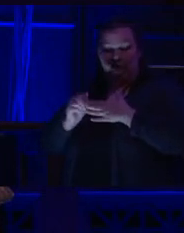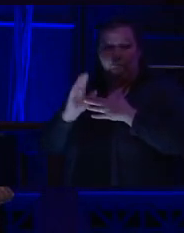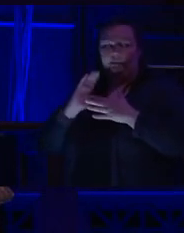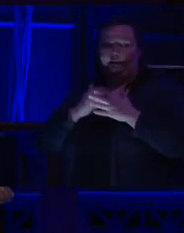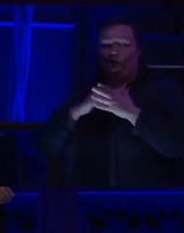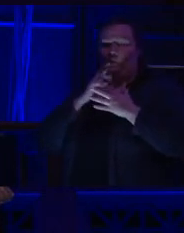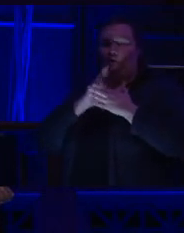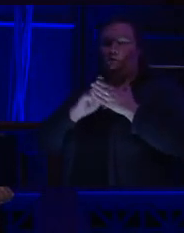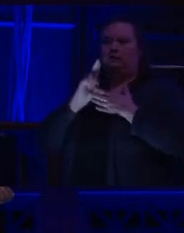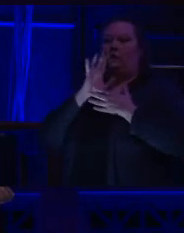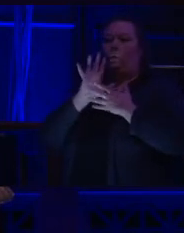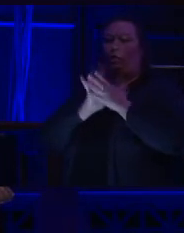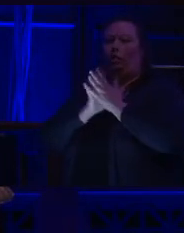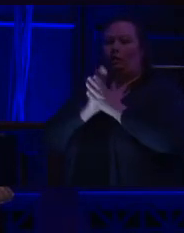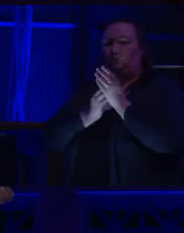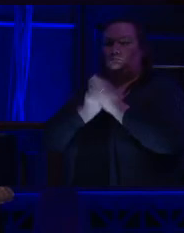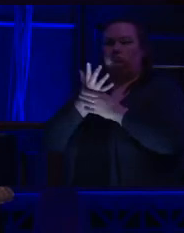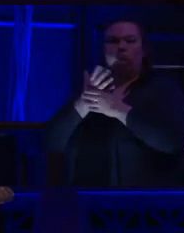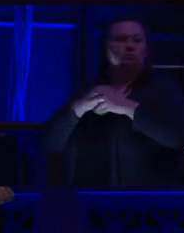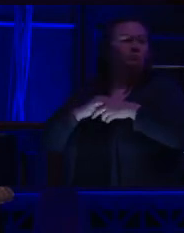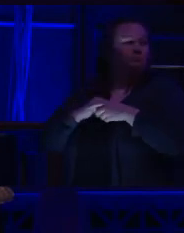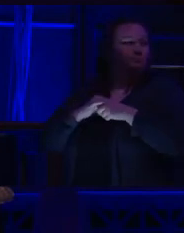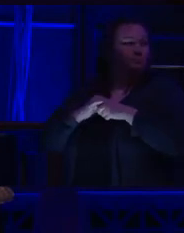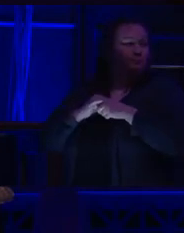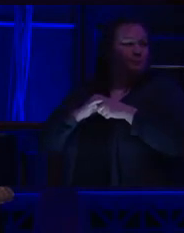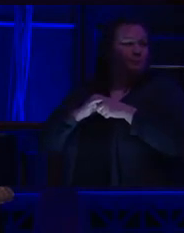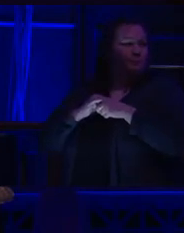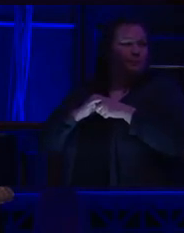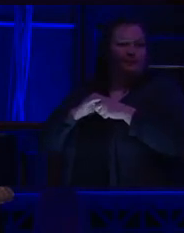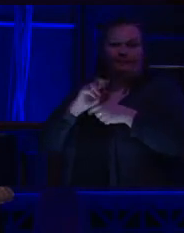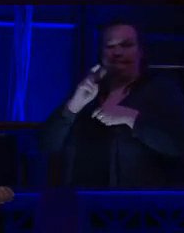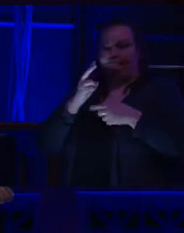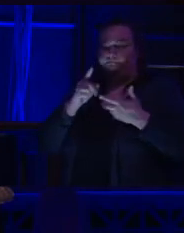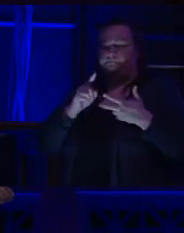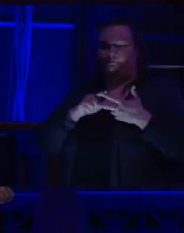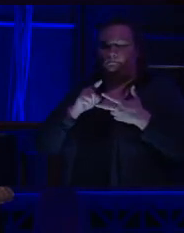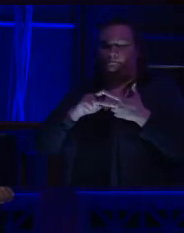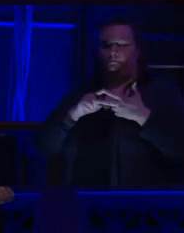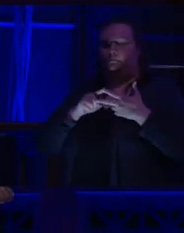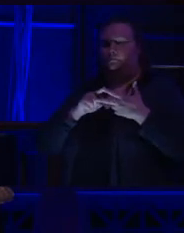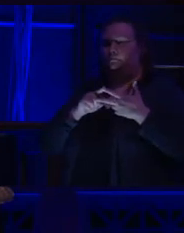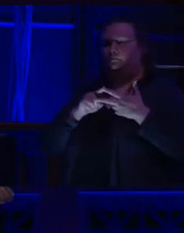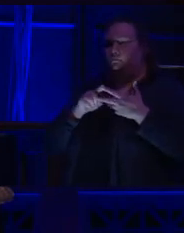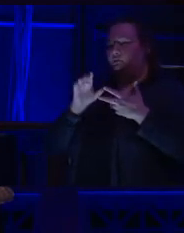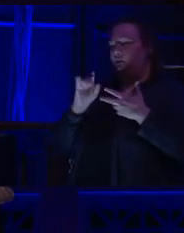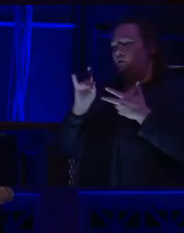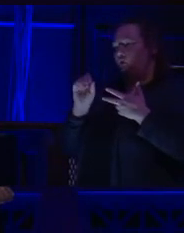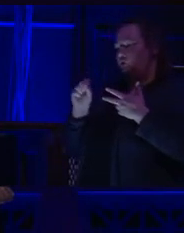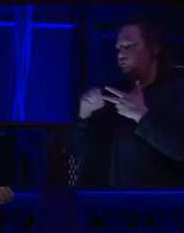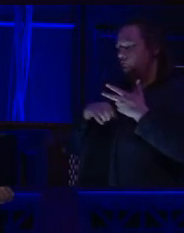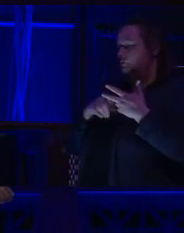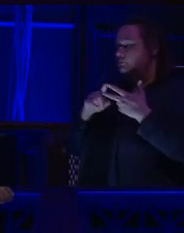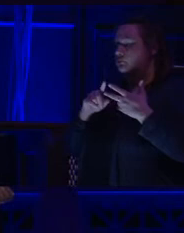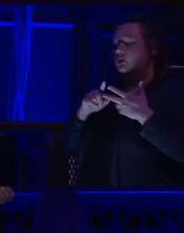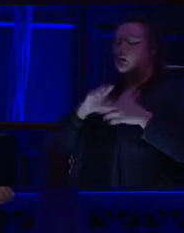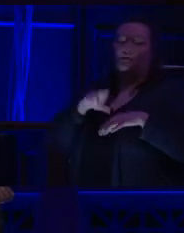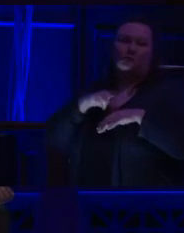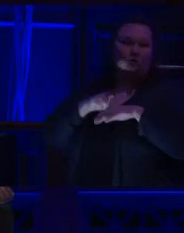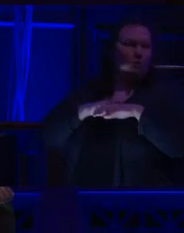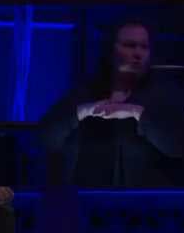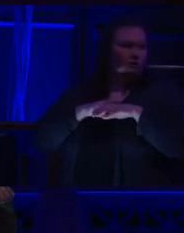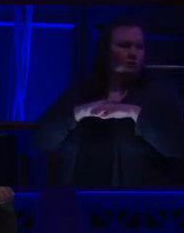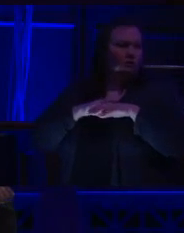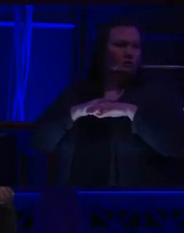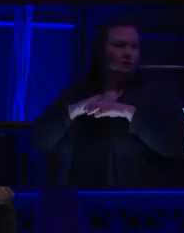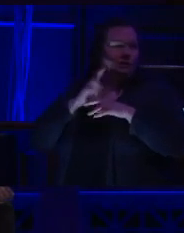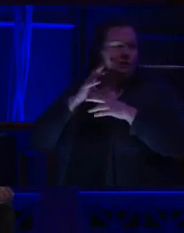will thrive at University of Michigan. Second, Sentia, or knowledge. Of course, you already heard,